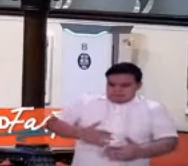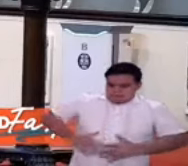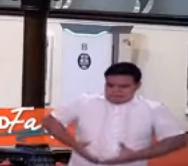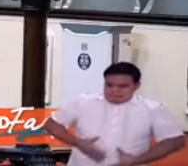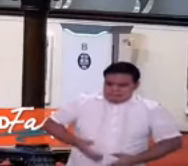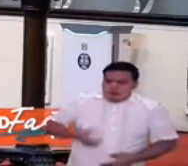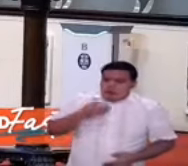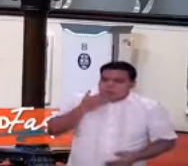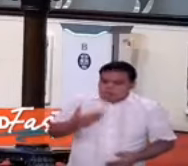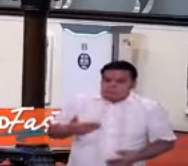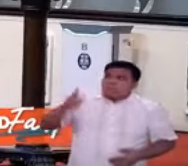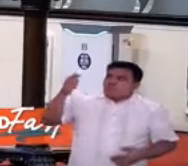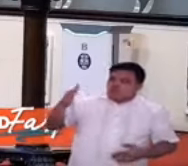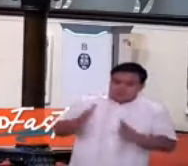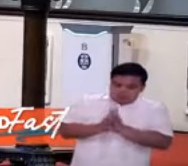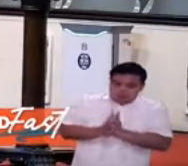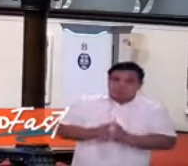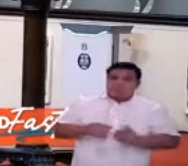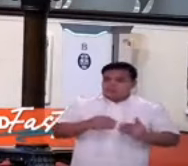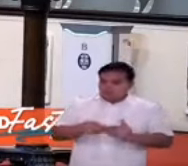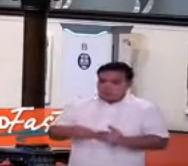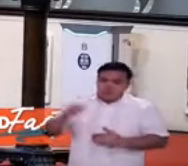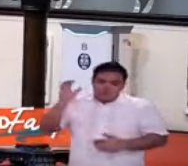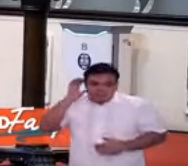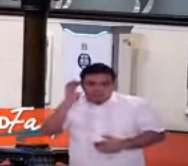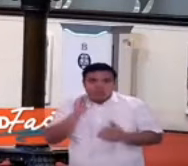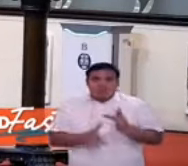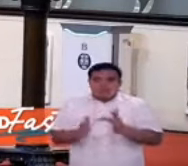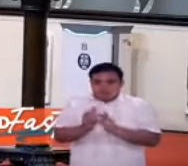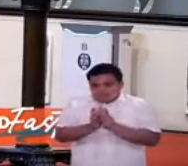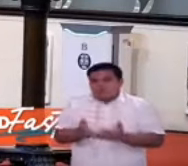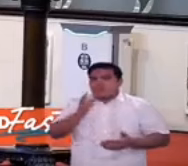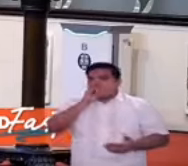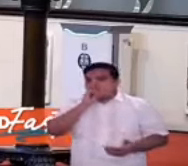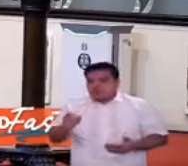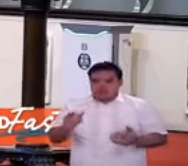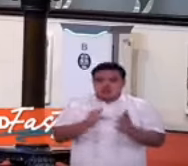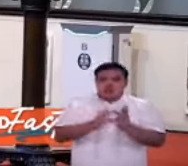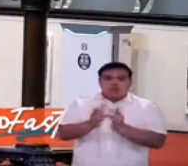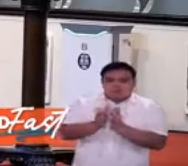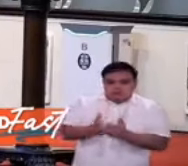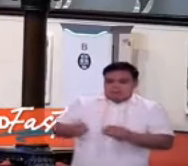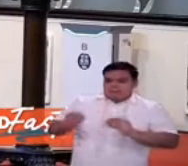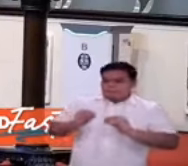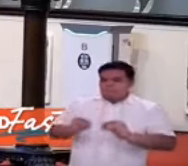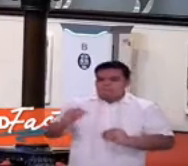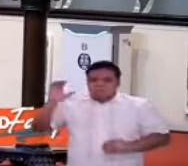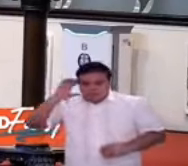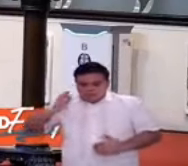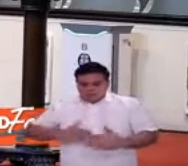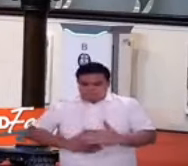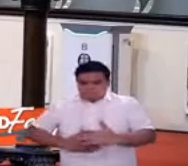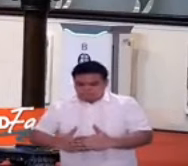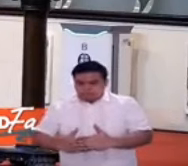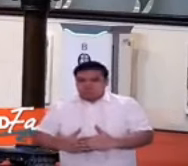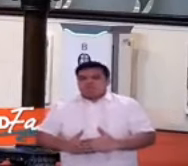You talk to them about the Lord and you let them hear the truths of the Word of God. Start them while they are in the womb.